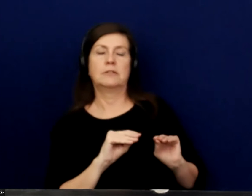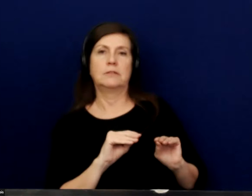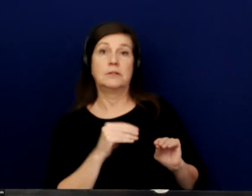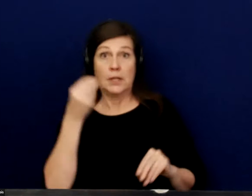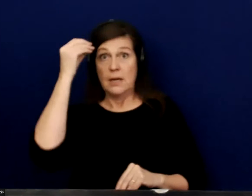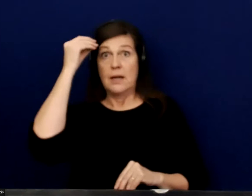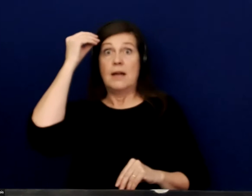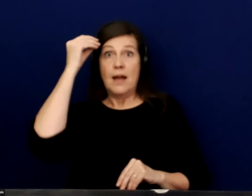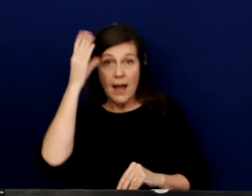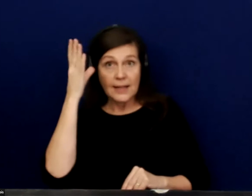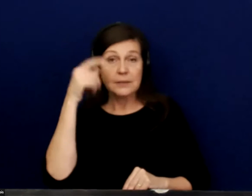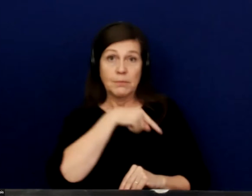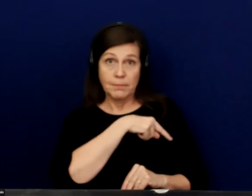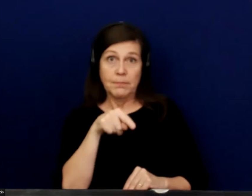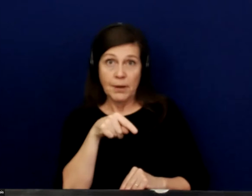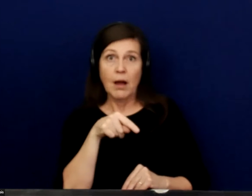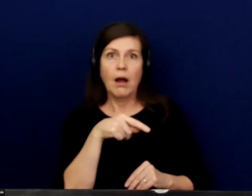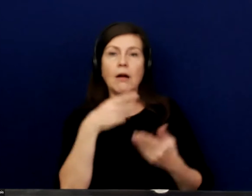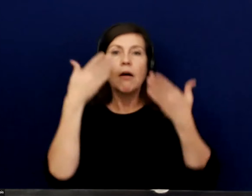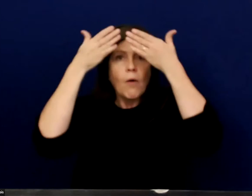we also need to spread the word about